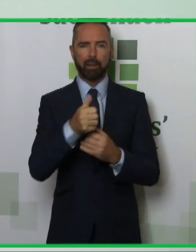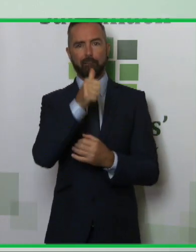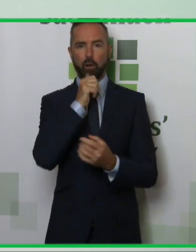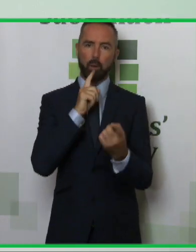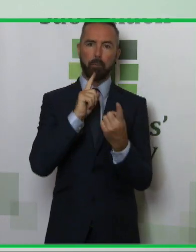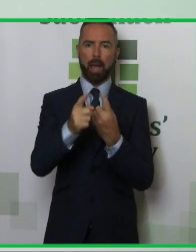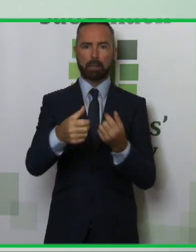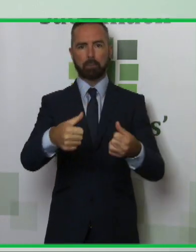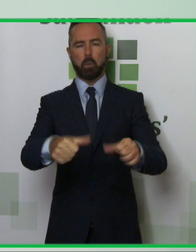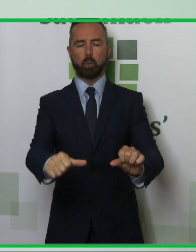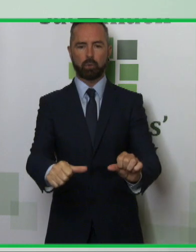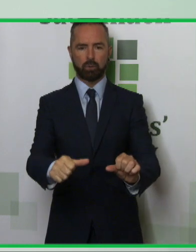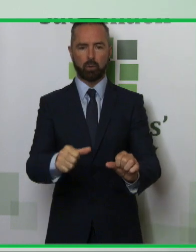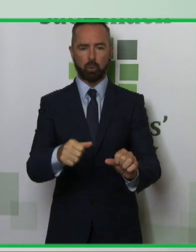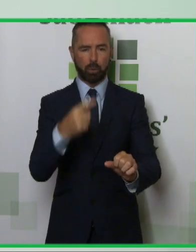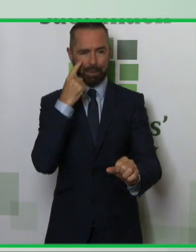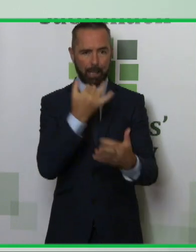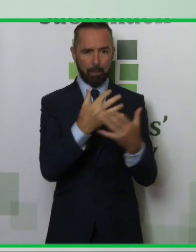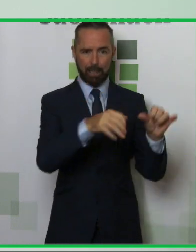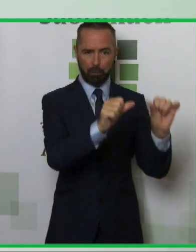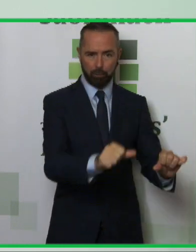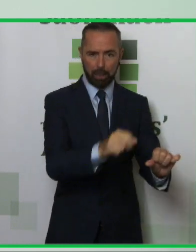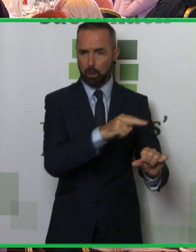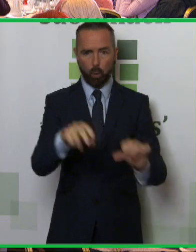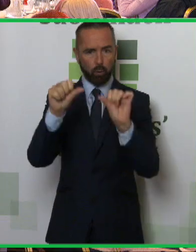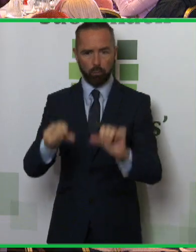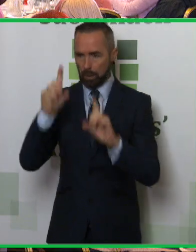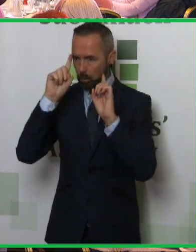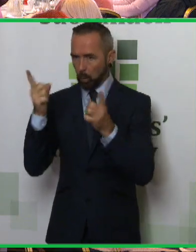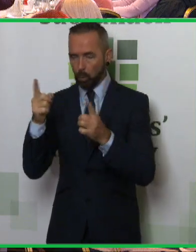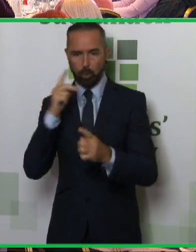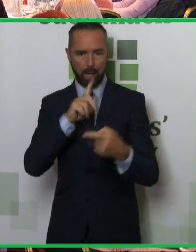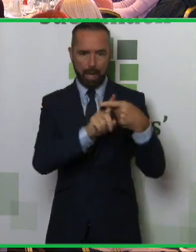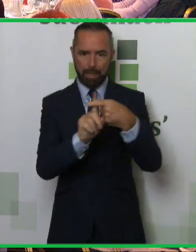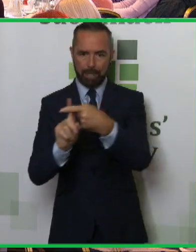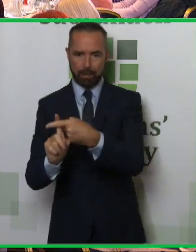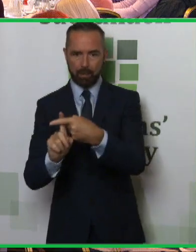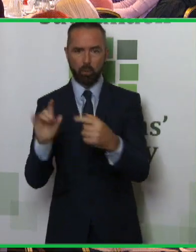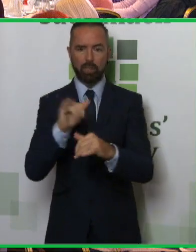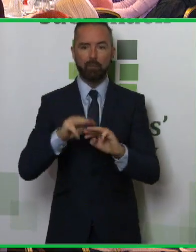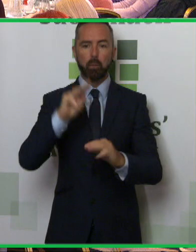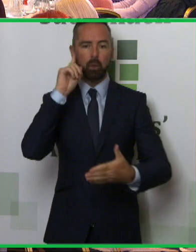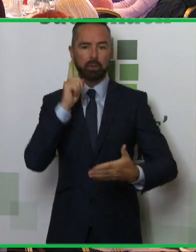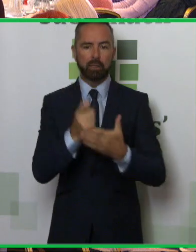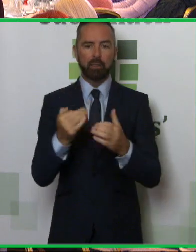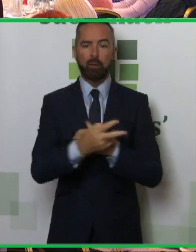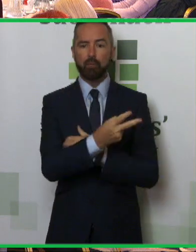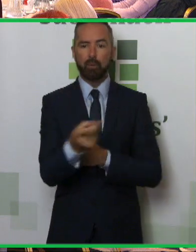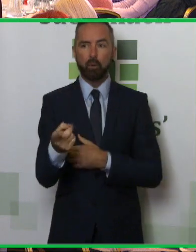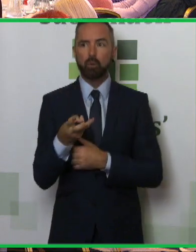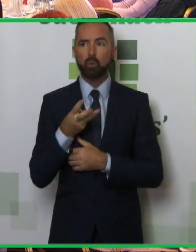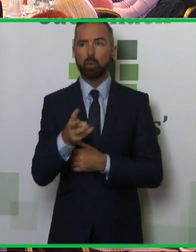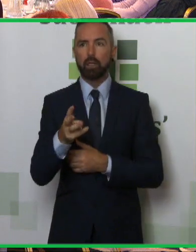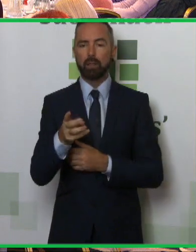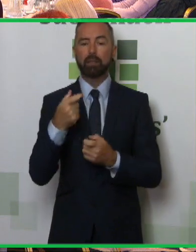we tally the numbers of agrees, don't agrees and don't knows, and whichever is the majority decision of those becomes